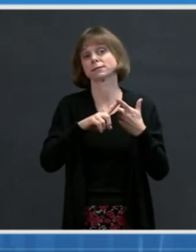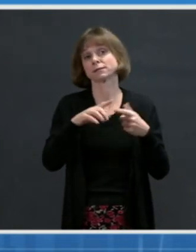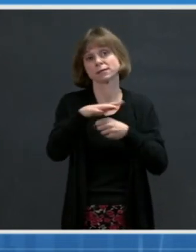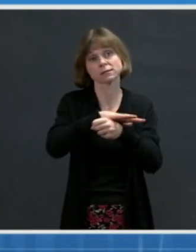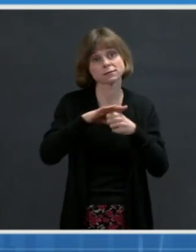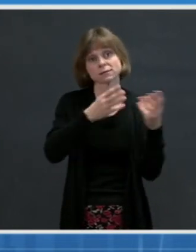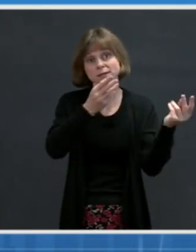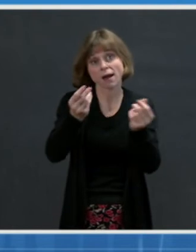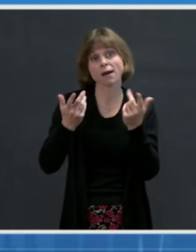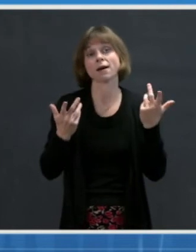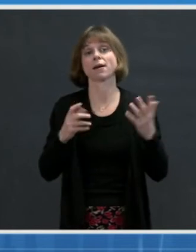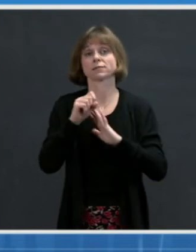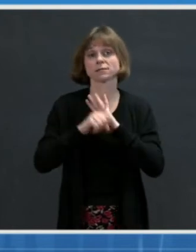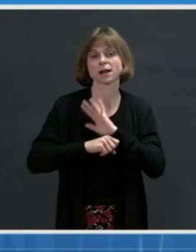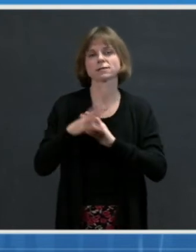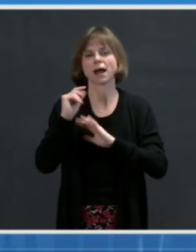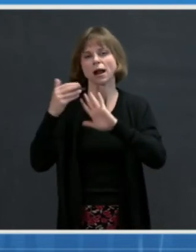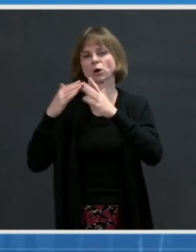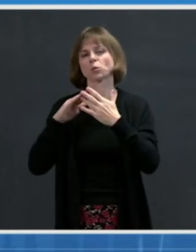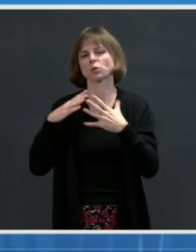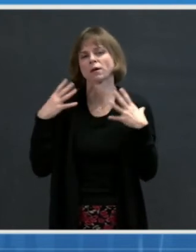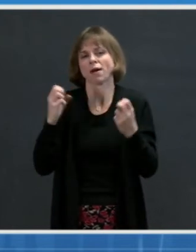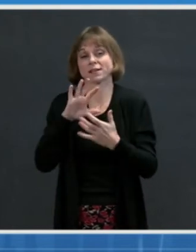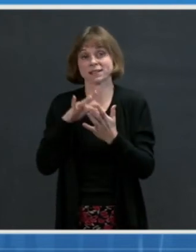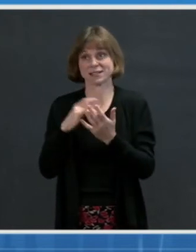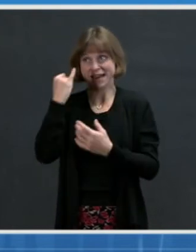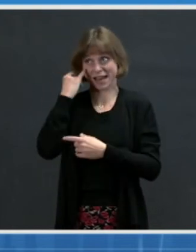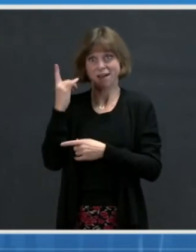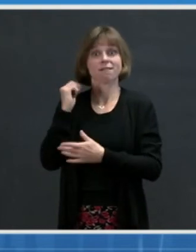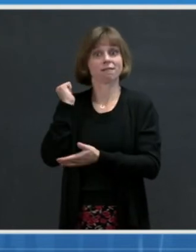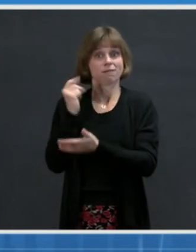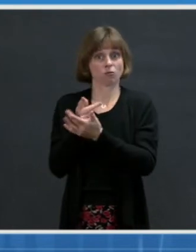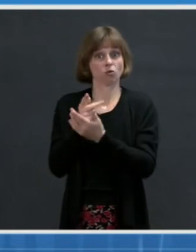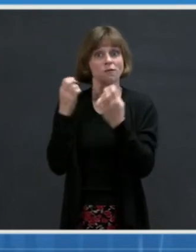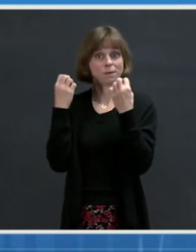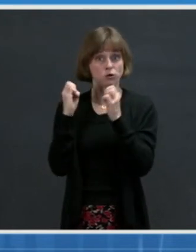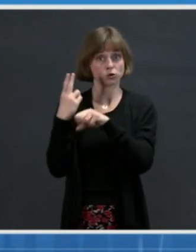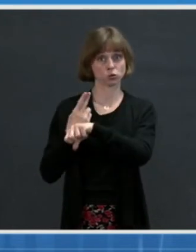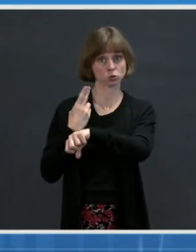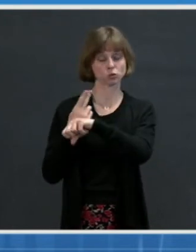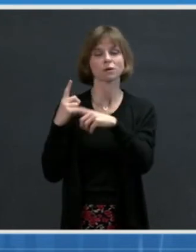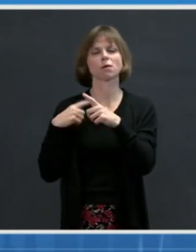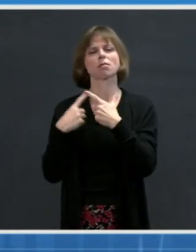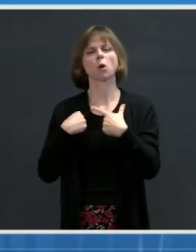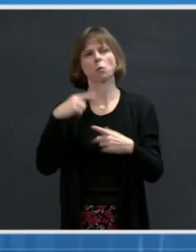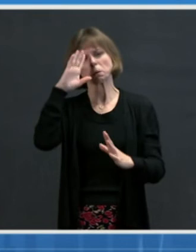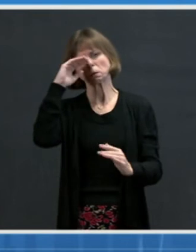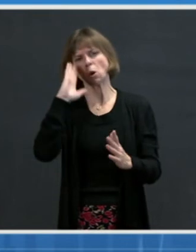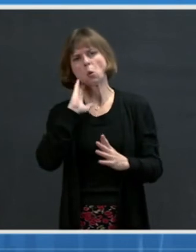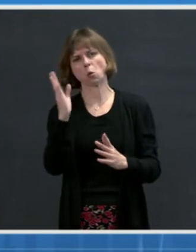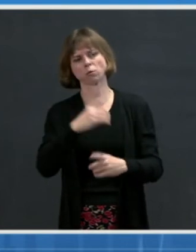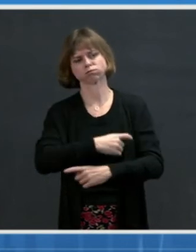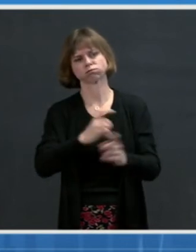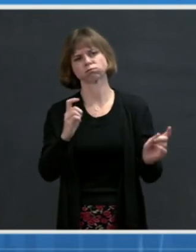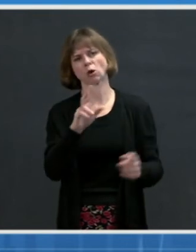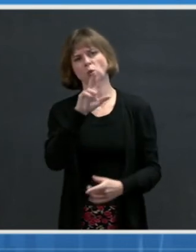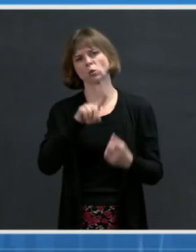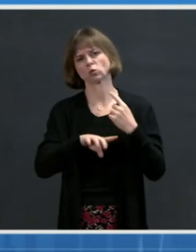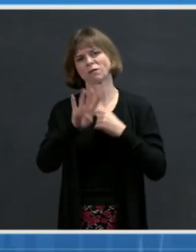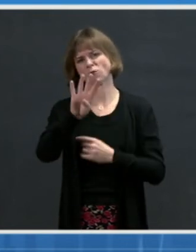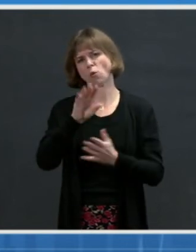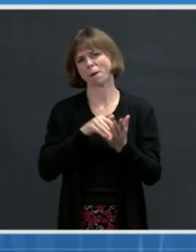centers. If an EUA is issued, we anticipate allocating 3 to 4 million doses of